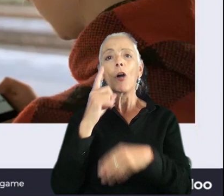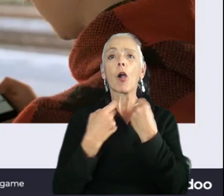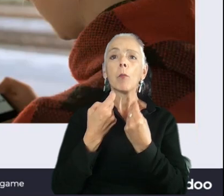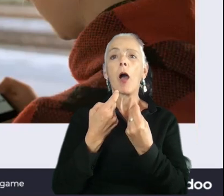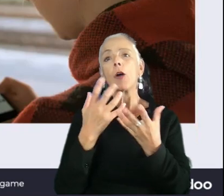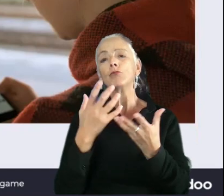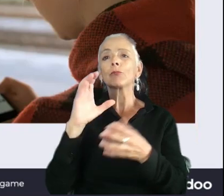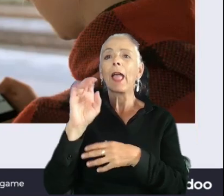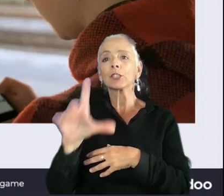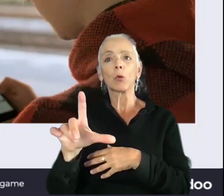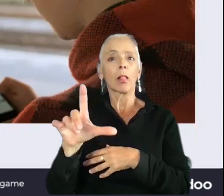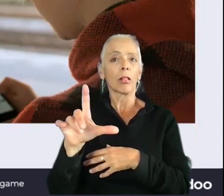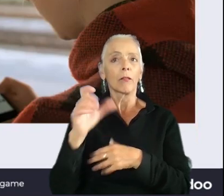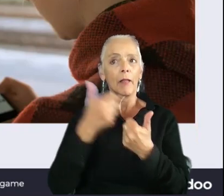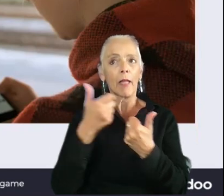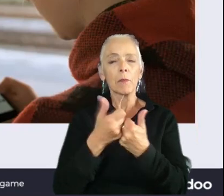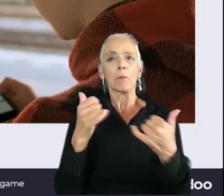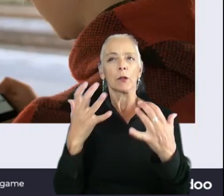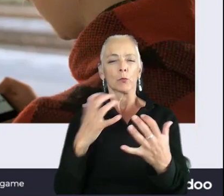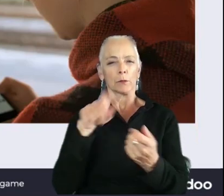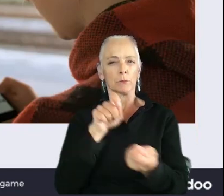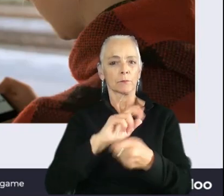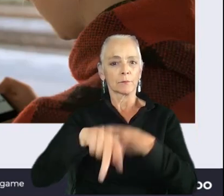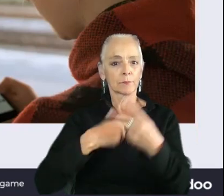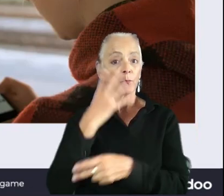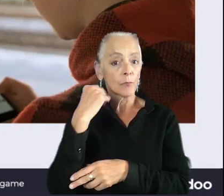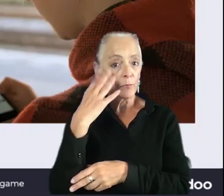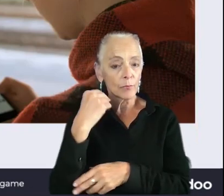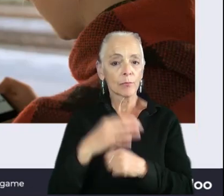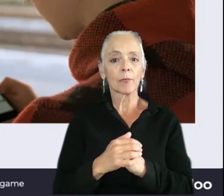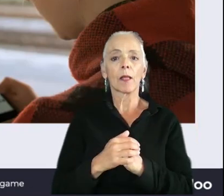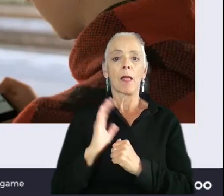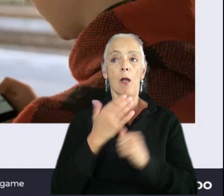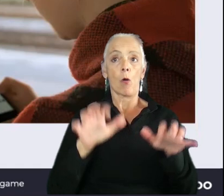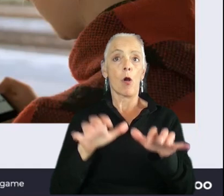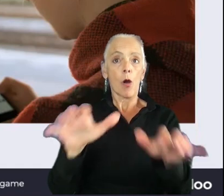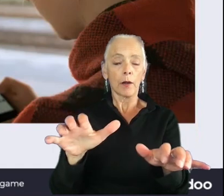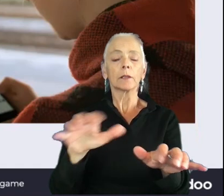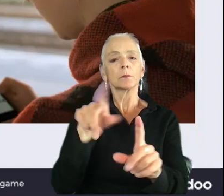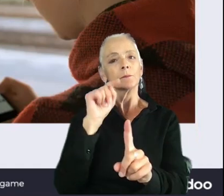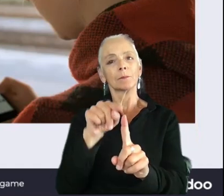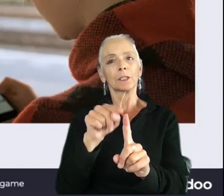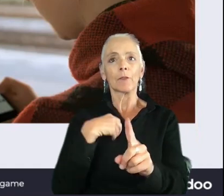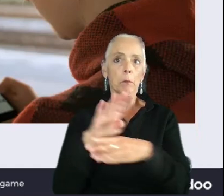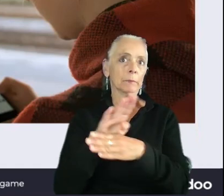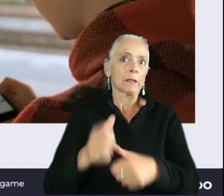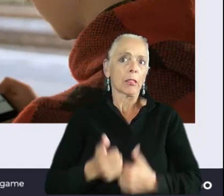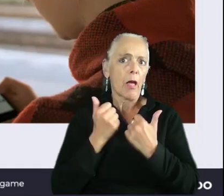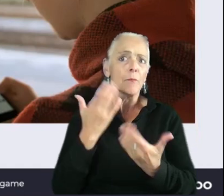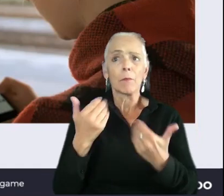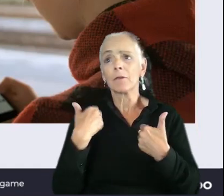game, players are looking for a specific kind of experience. And our audience in particular, they have a busy life, maybe they have